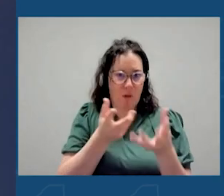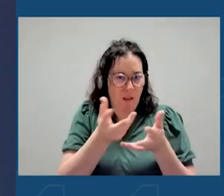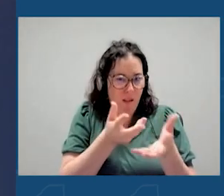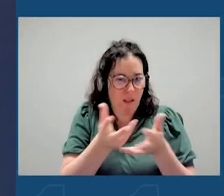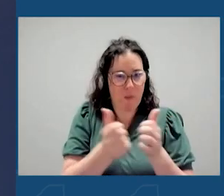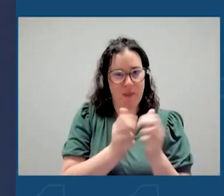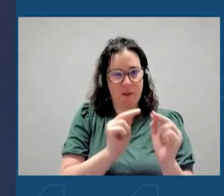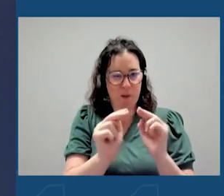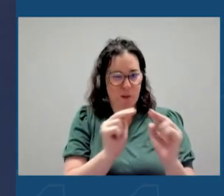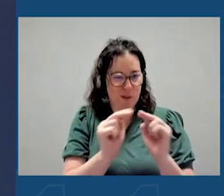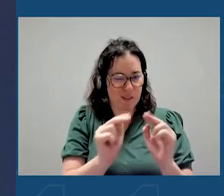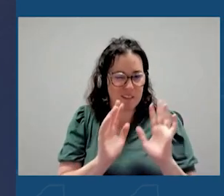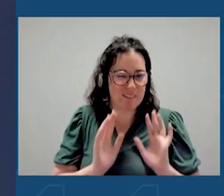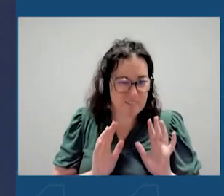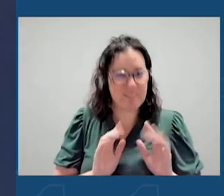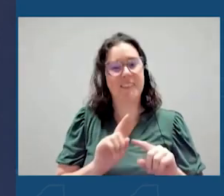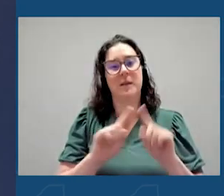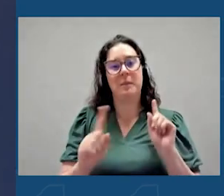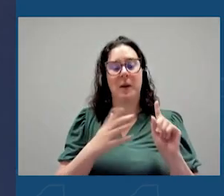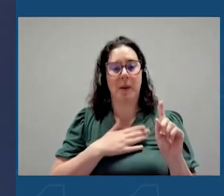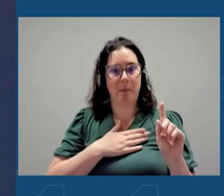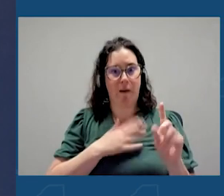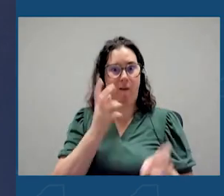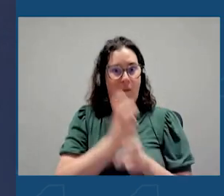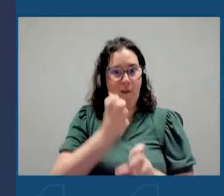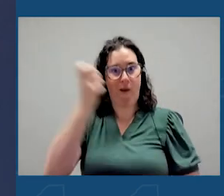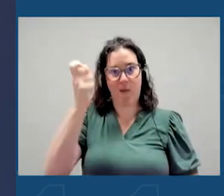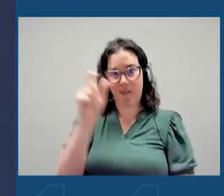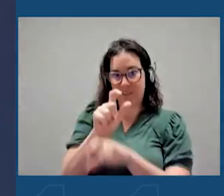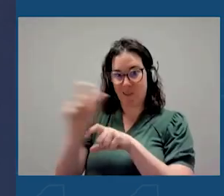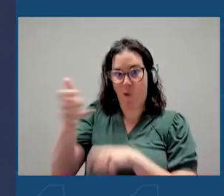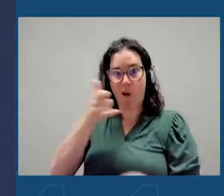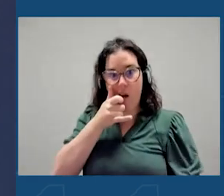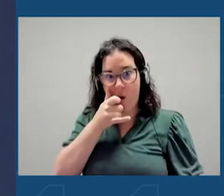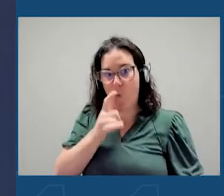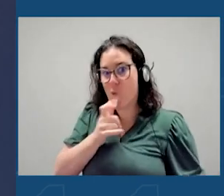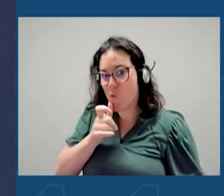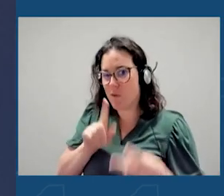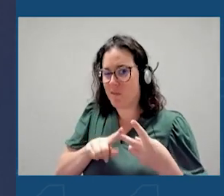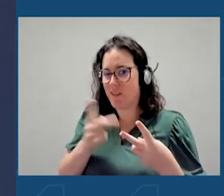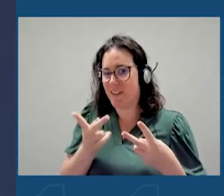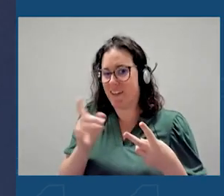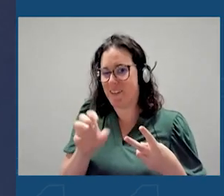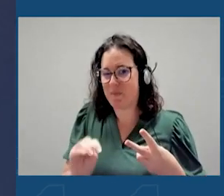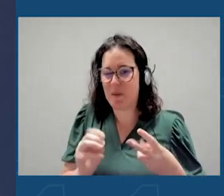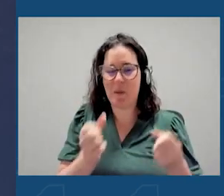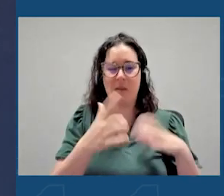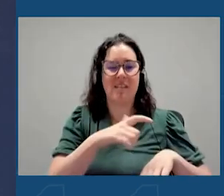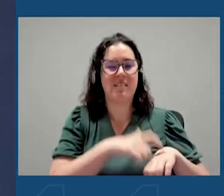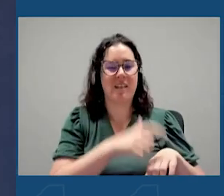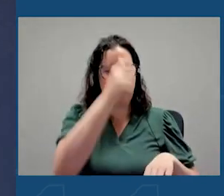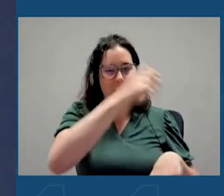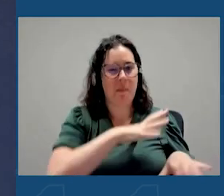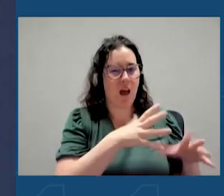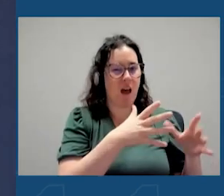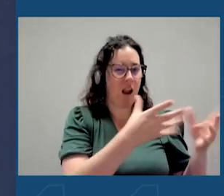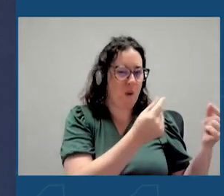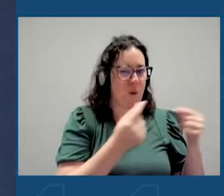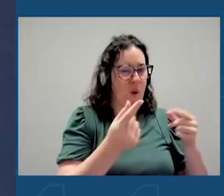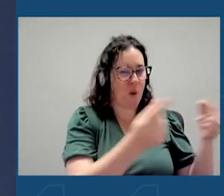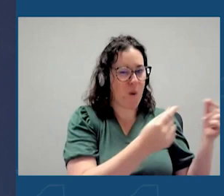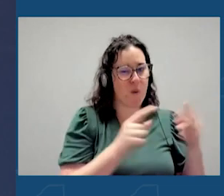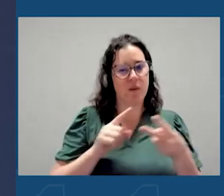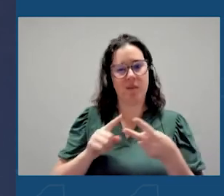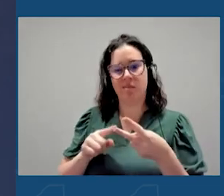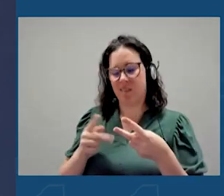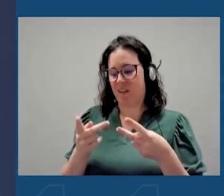But I'll say perhaps my toughest calls were with Kim. And a lot of times when the guys were off doing something else, Kim and I were on the telephone. And